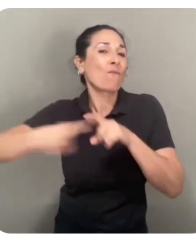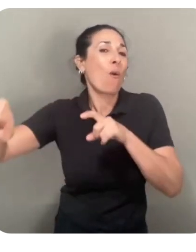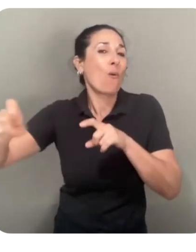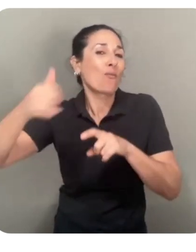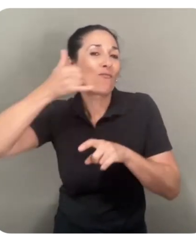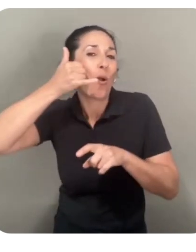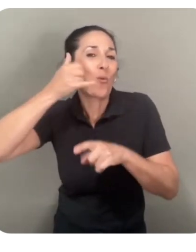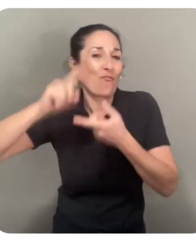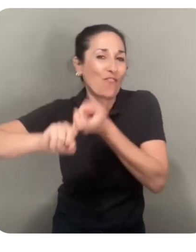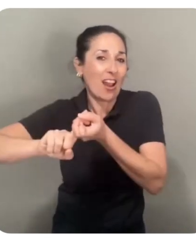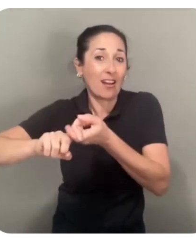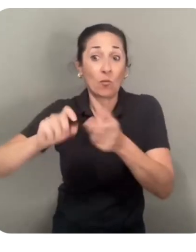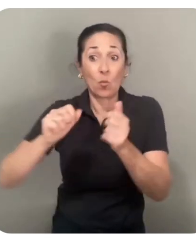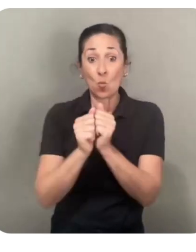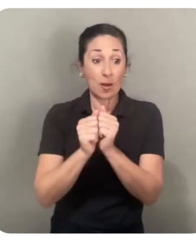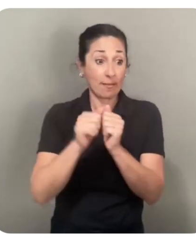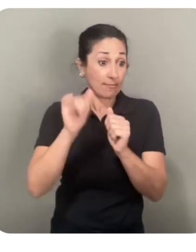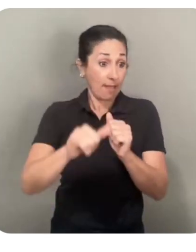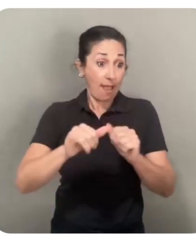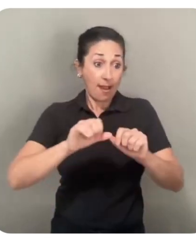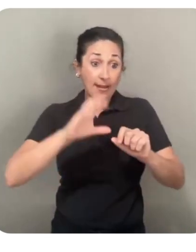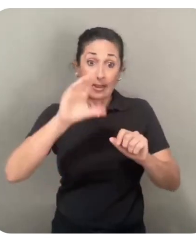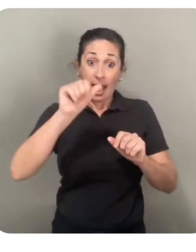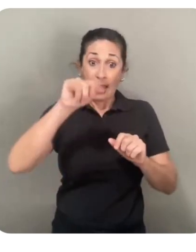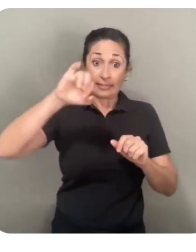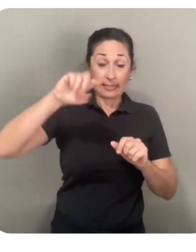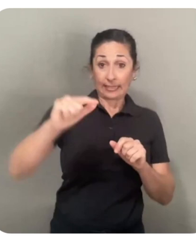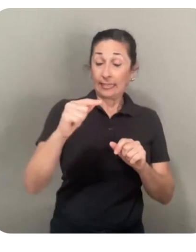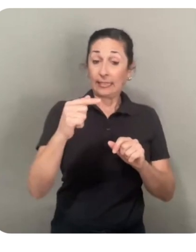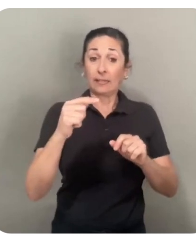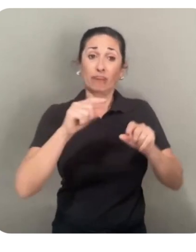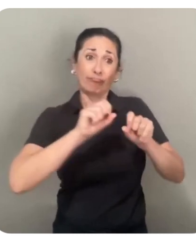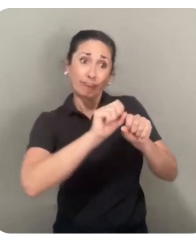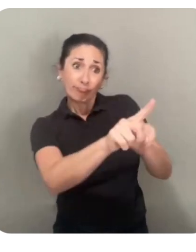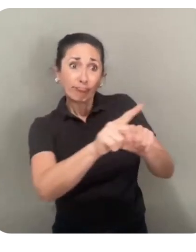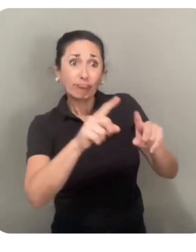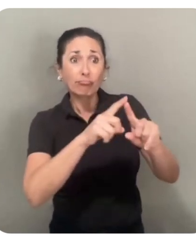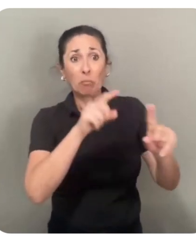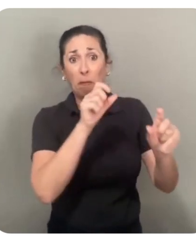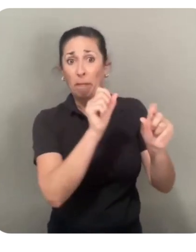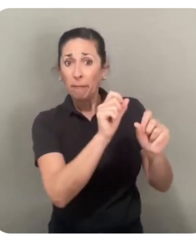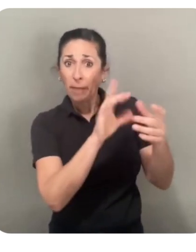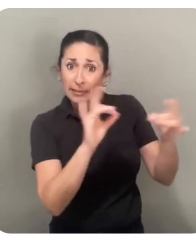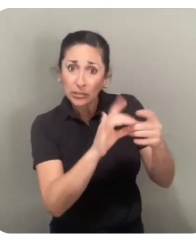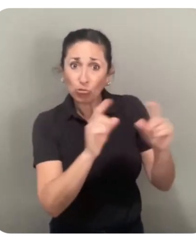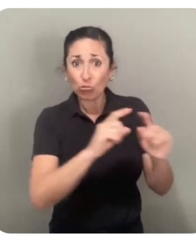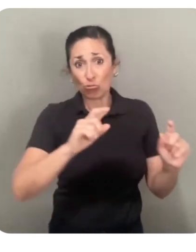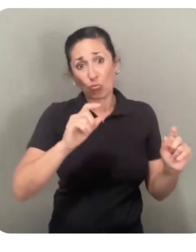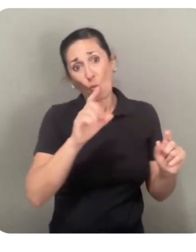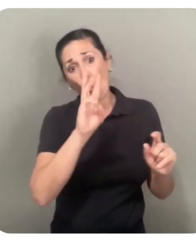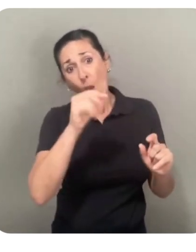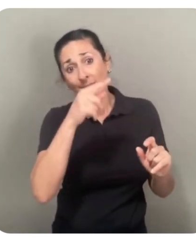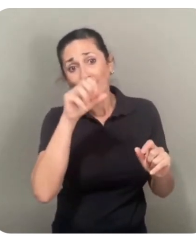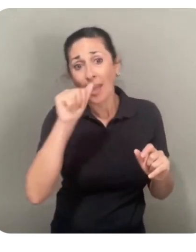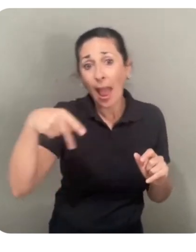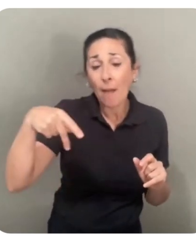remote casting, you can cast your point of view to a friend on a WhatsApp, Messenger, or,